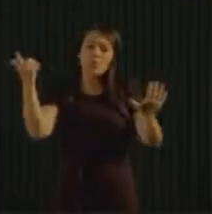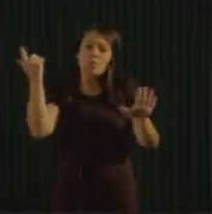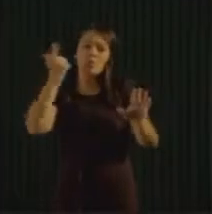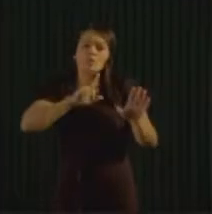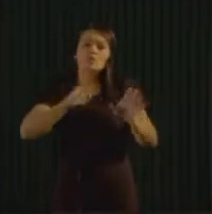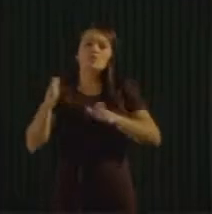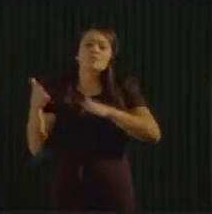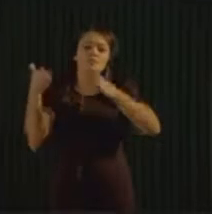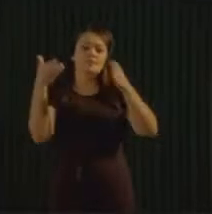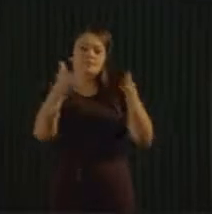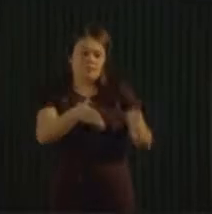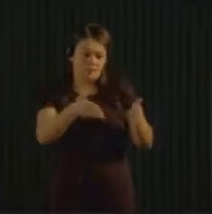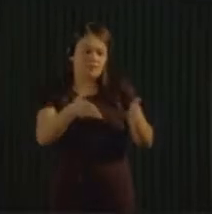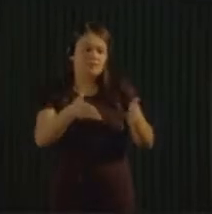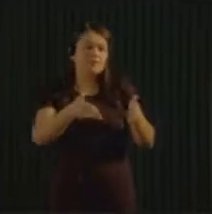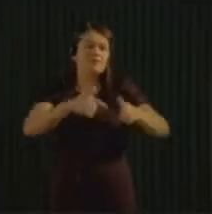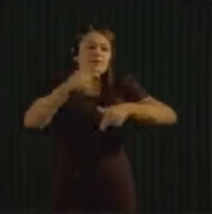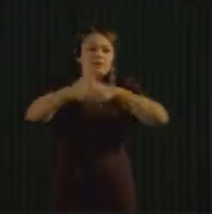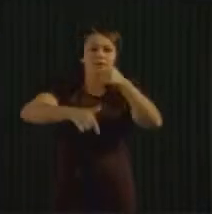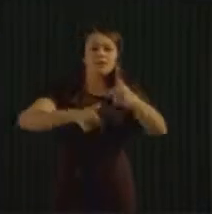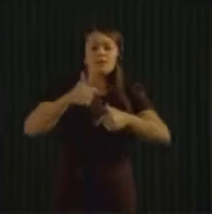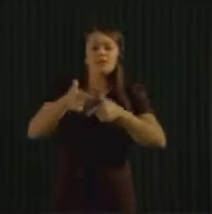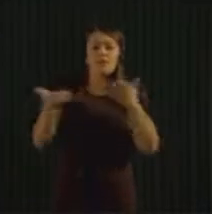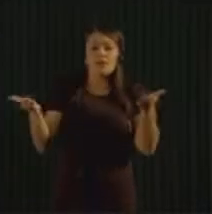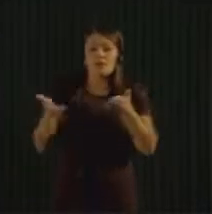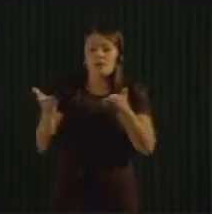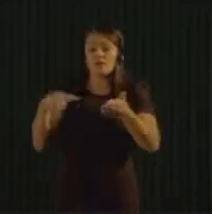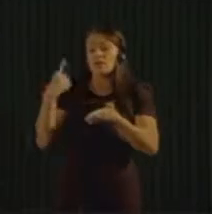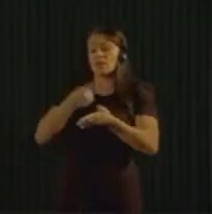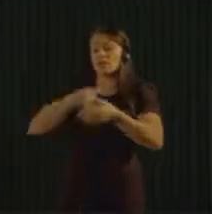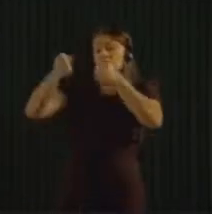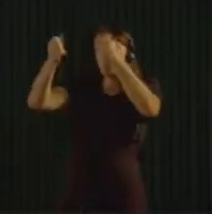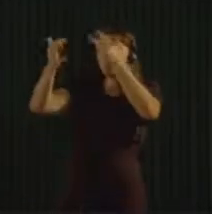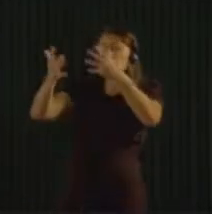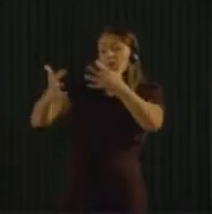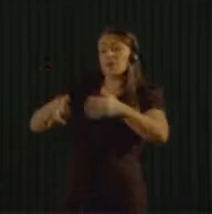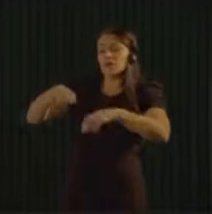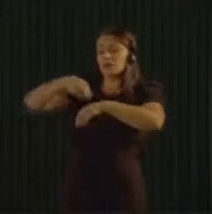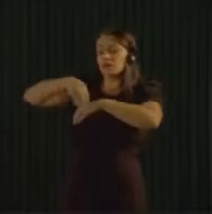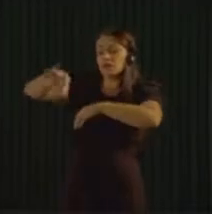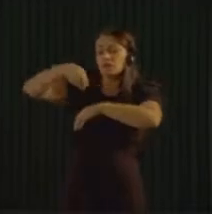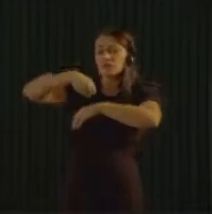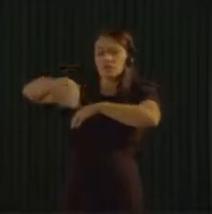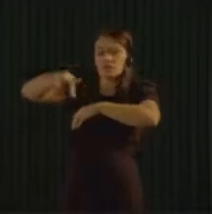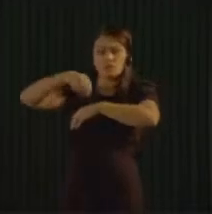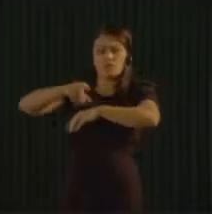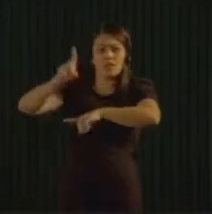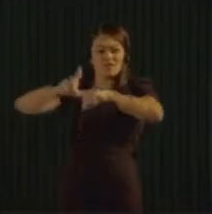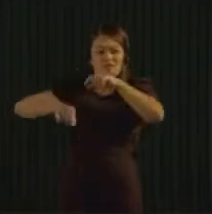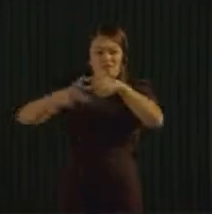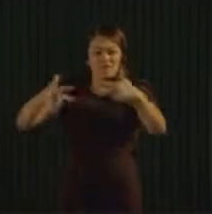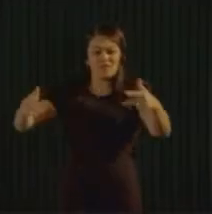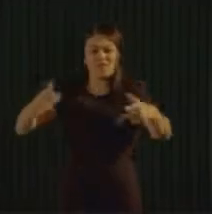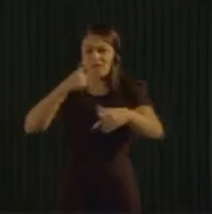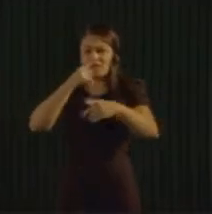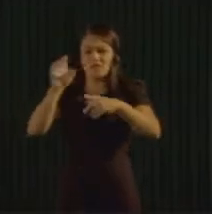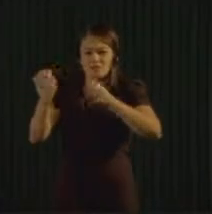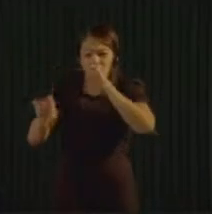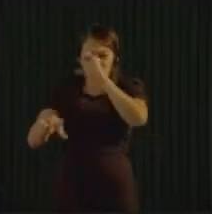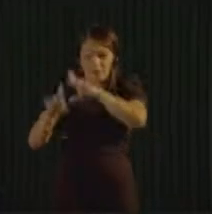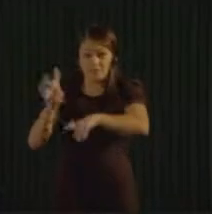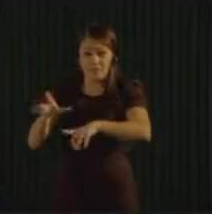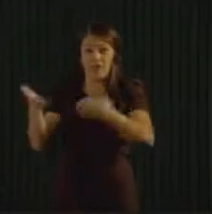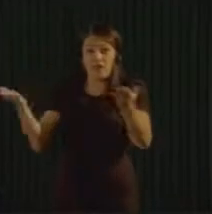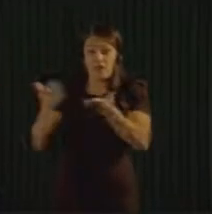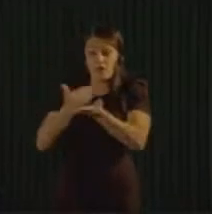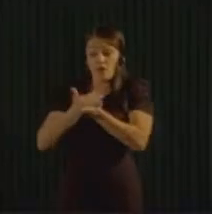point topic, and then trying to shift that knowledge or engagement procedure towards the carbon side. But at the same time, for